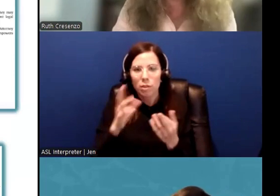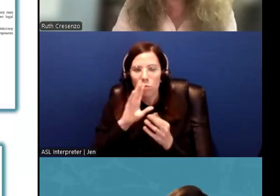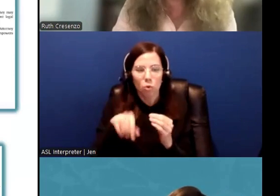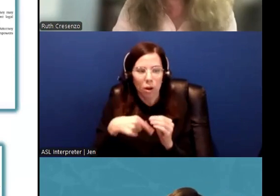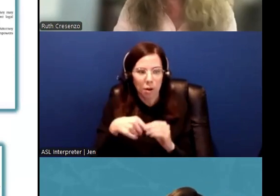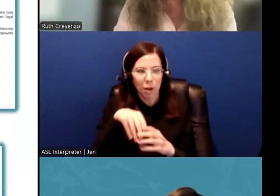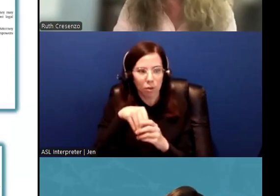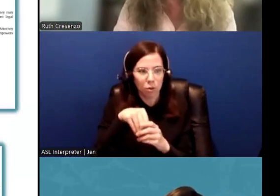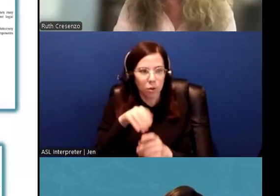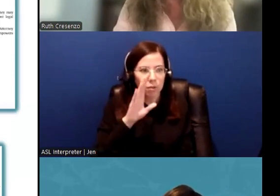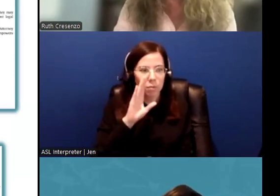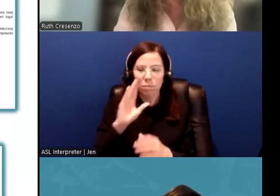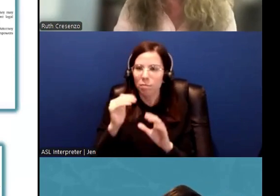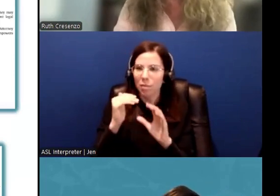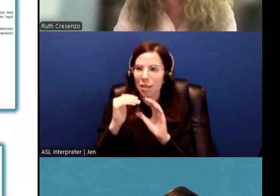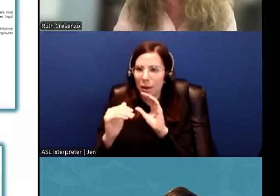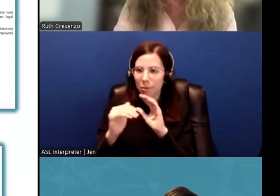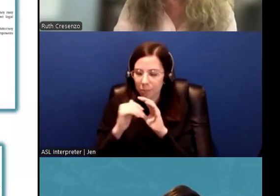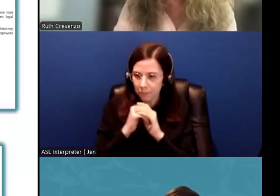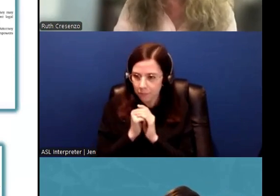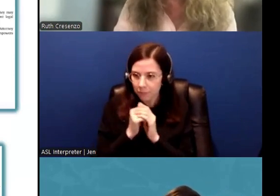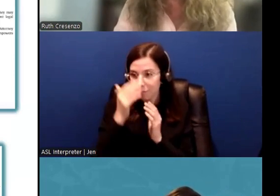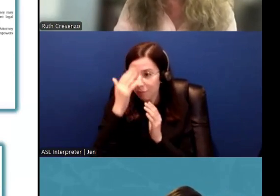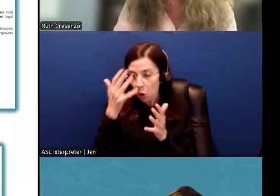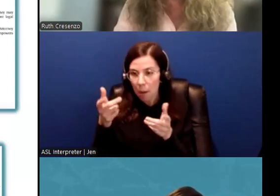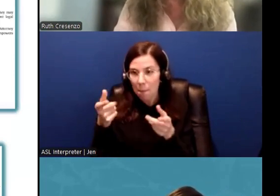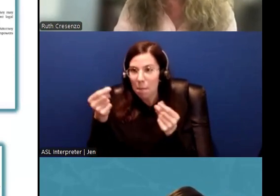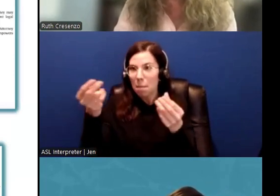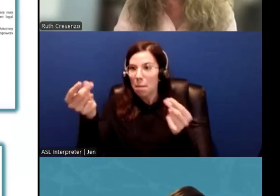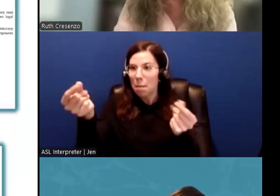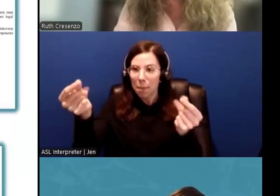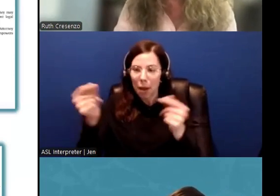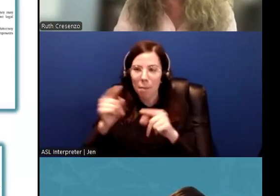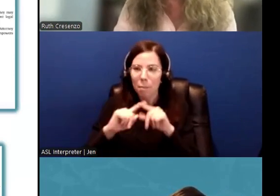included. So even though I'm going quickly, you will have access